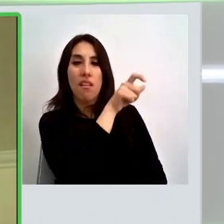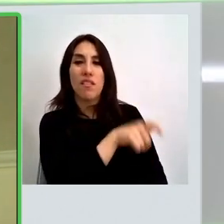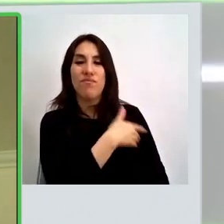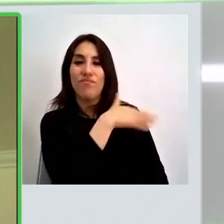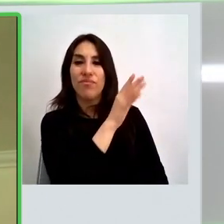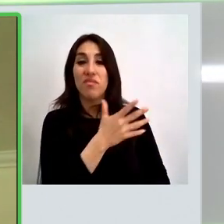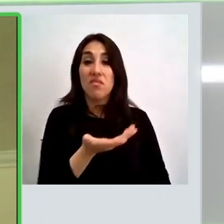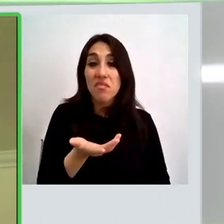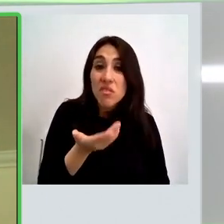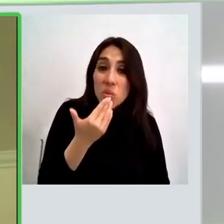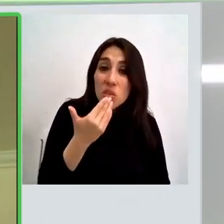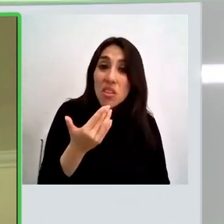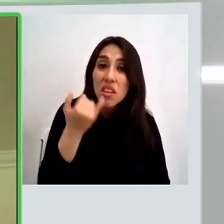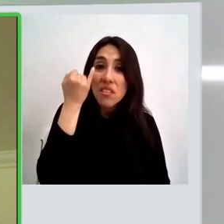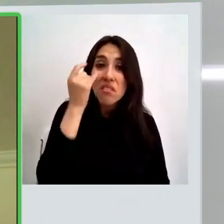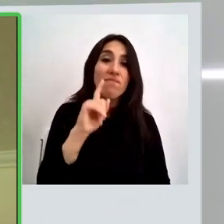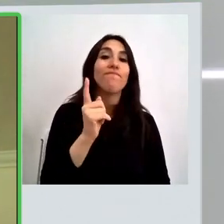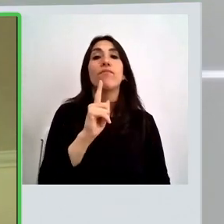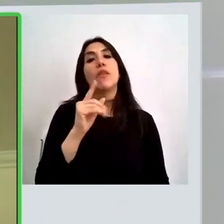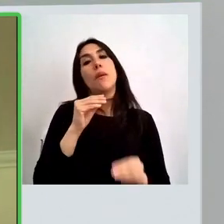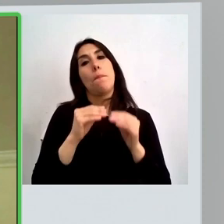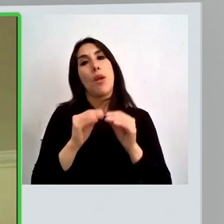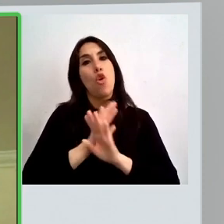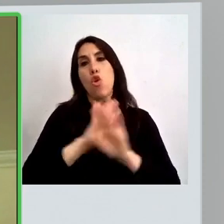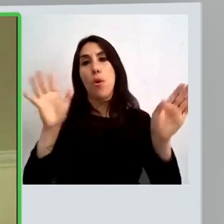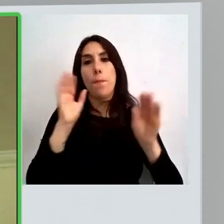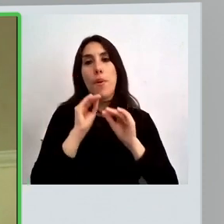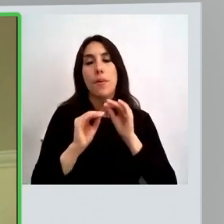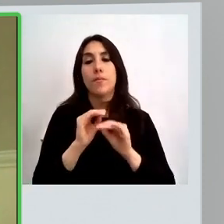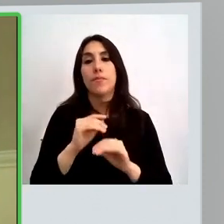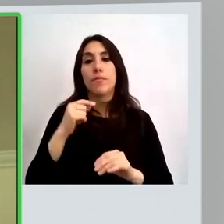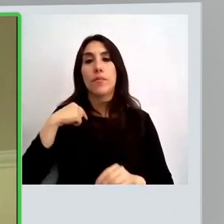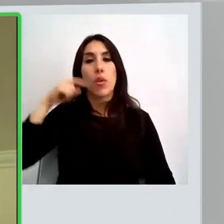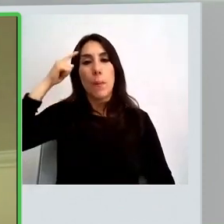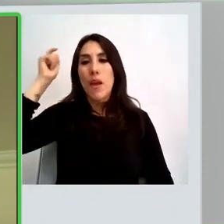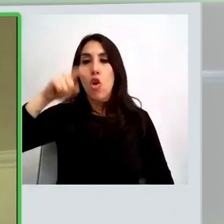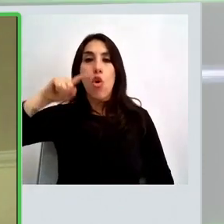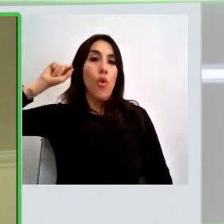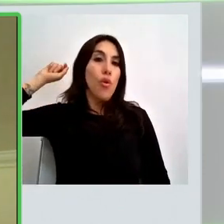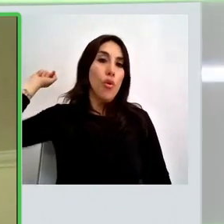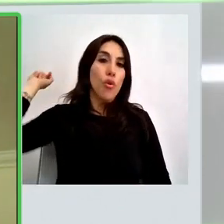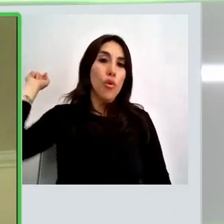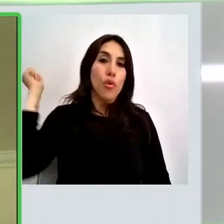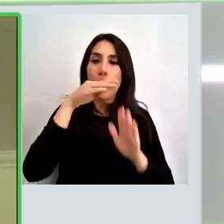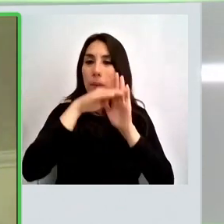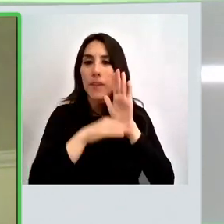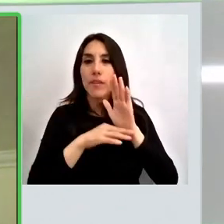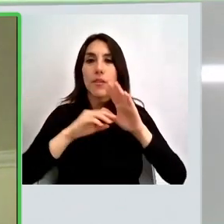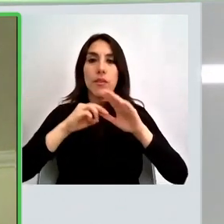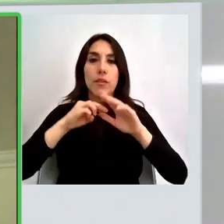we need more and more education of not only persons with disabilities, but